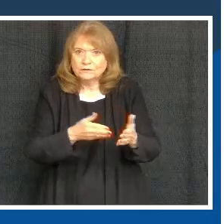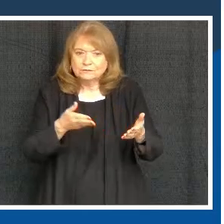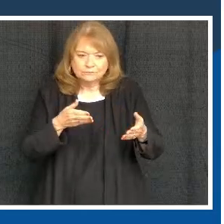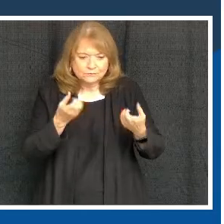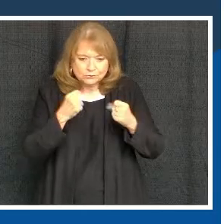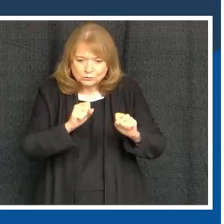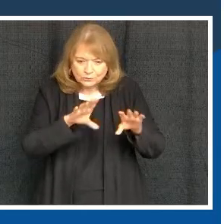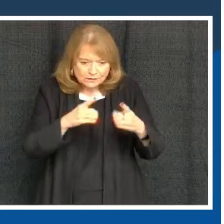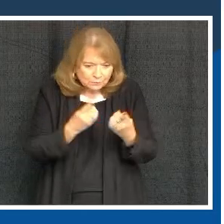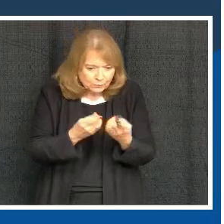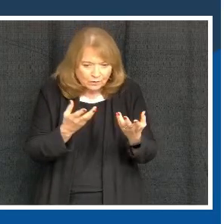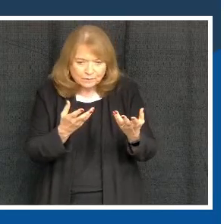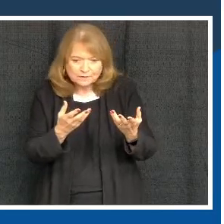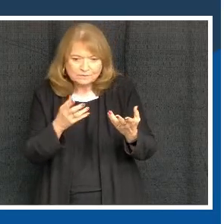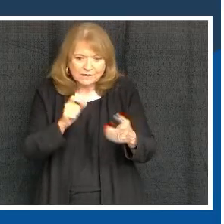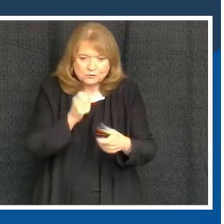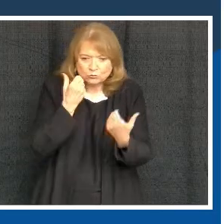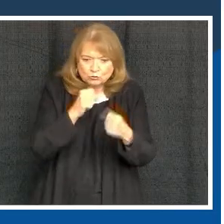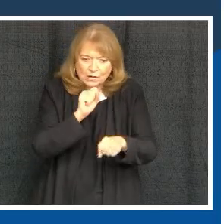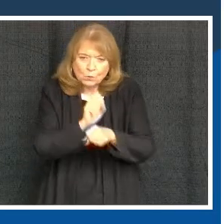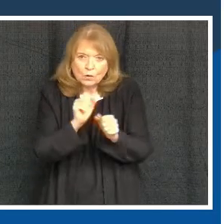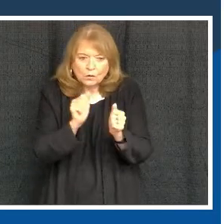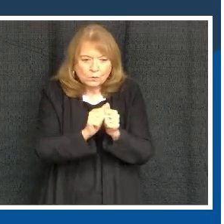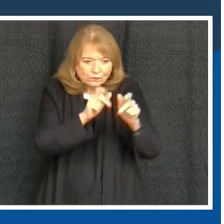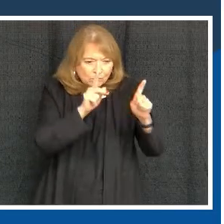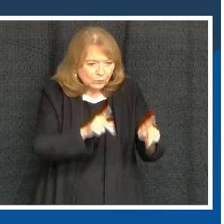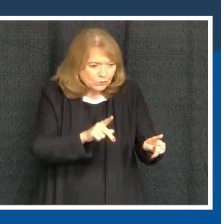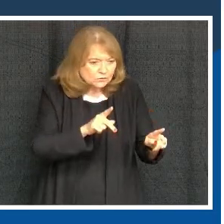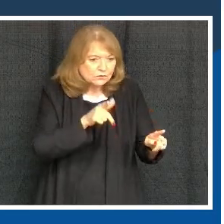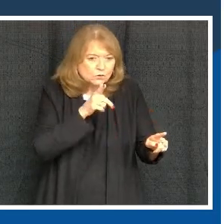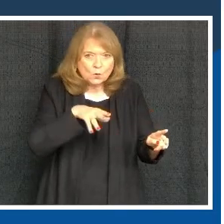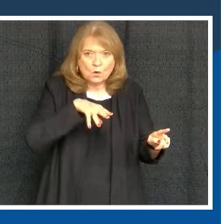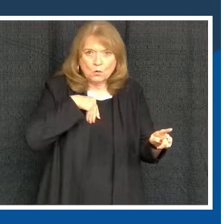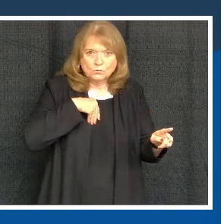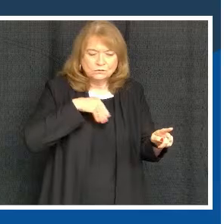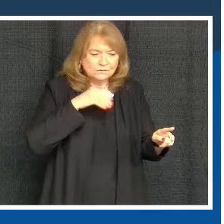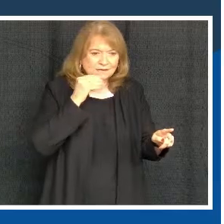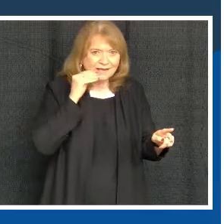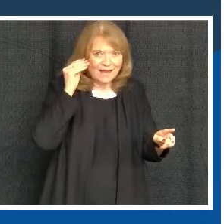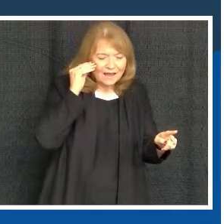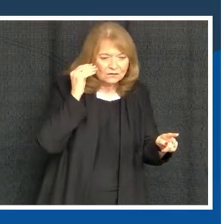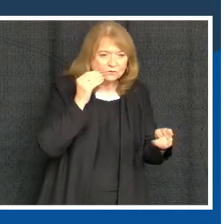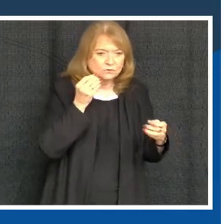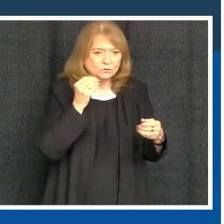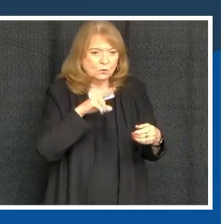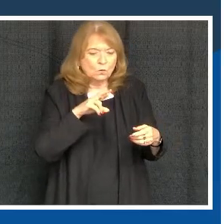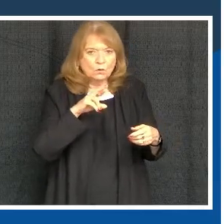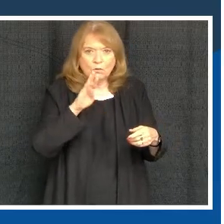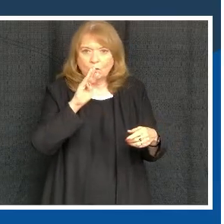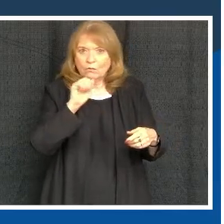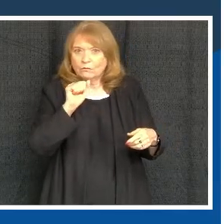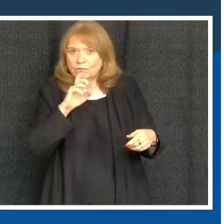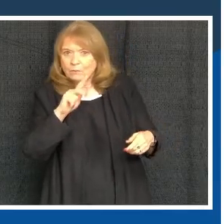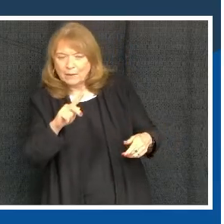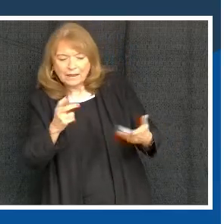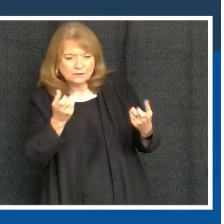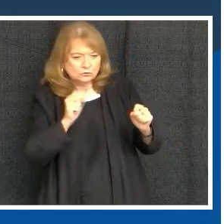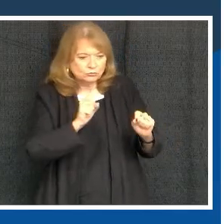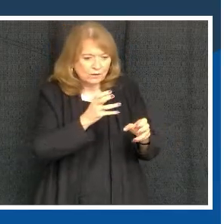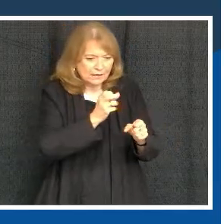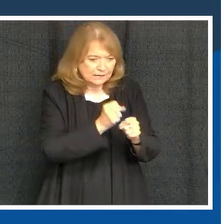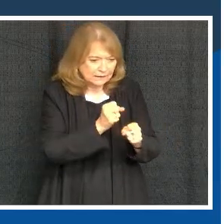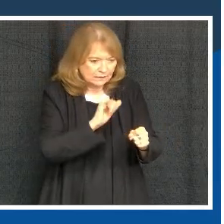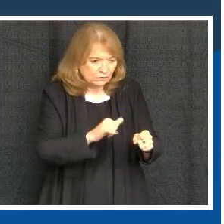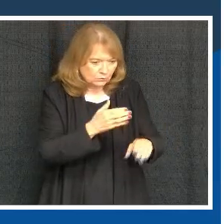is not only having to work with the homeowners, but also has to work with mortgage companies in order to be able to get these